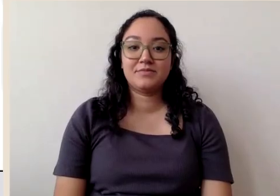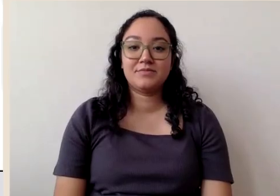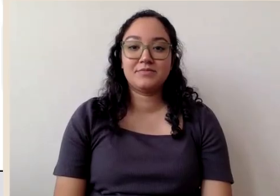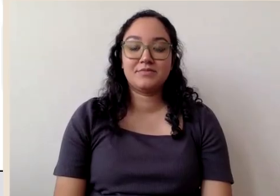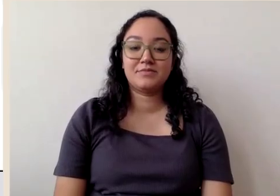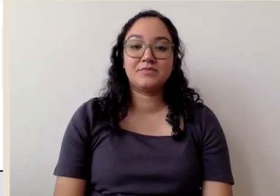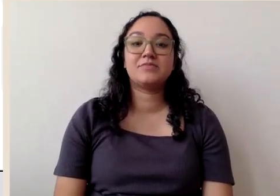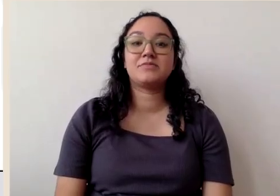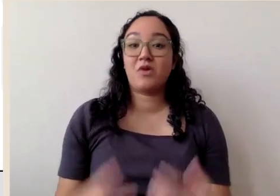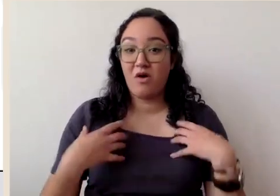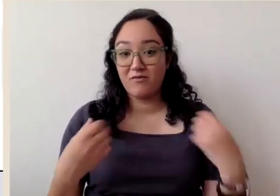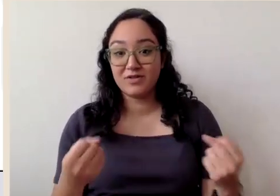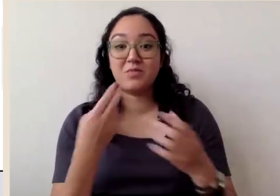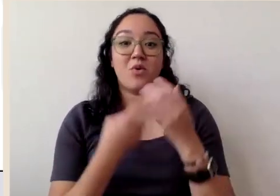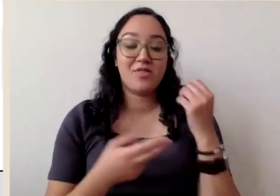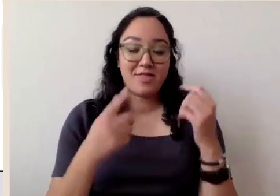More confidence in both languages.